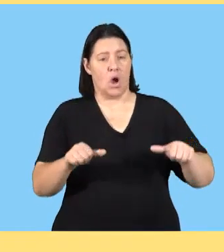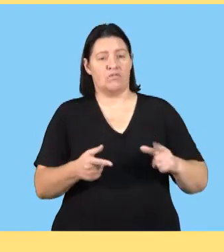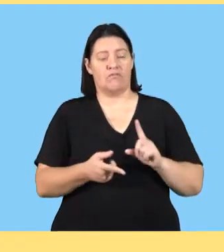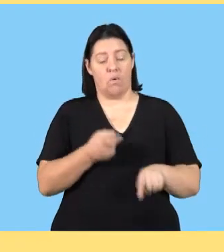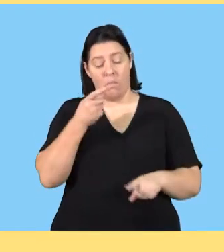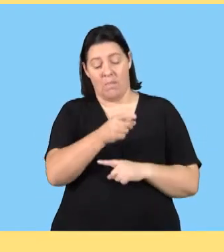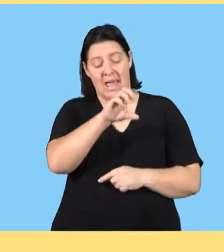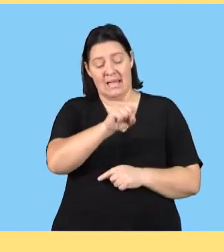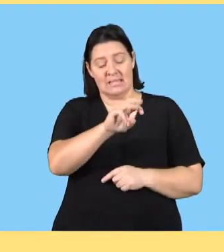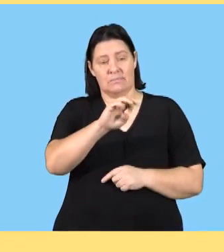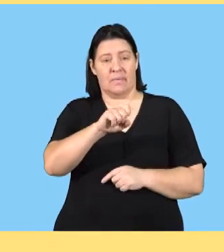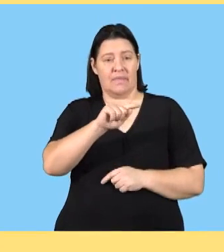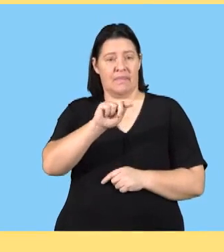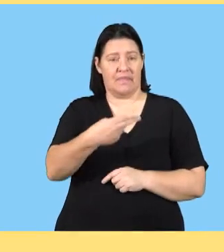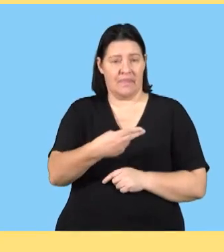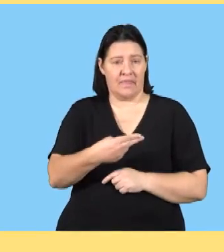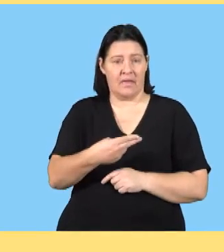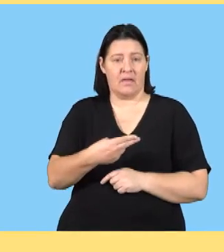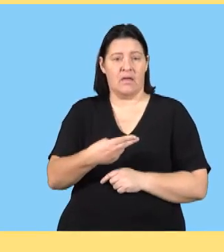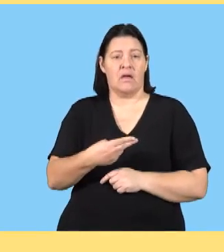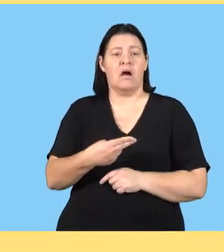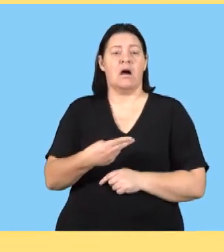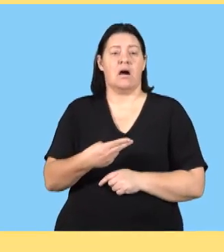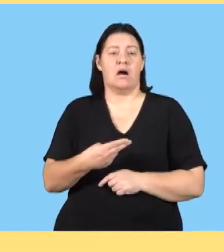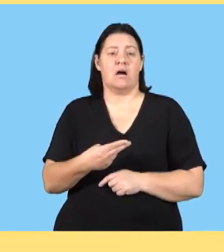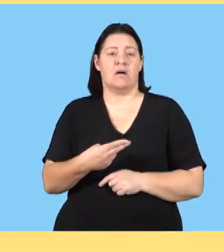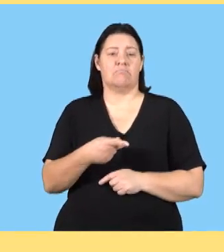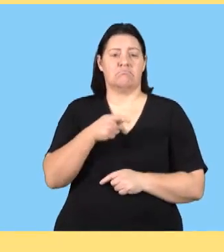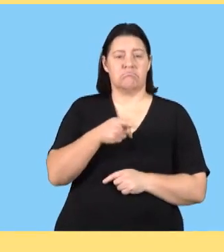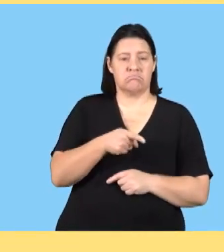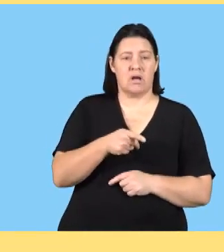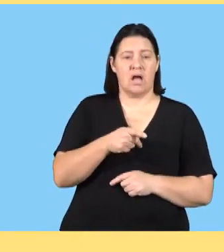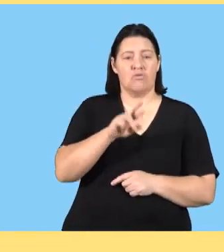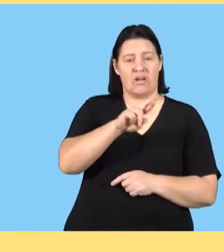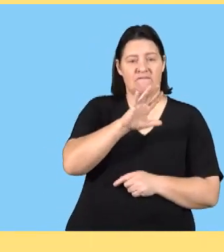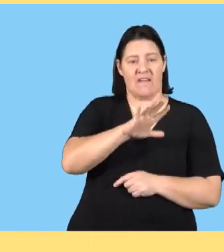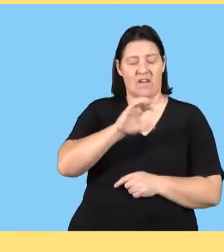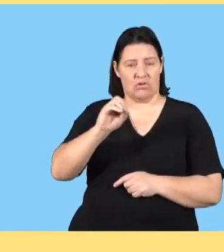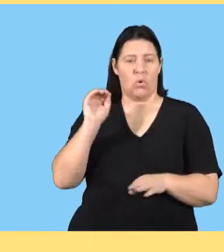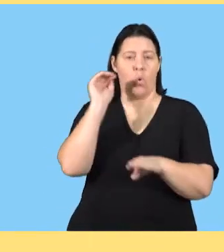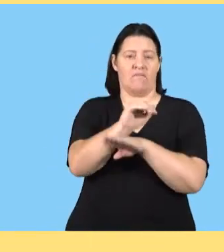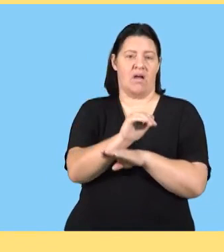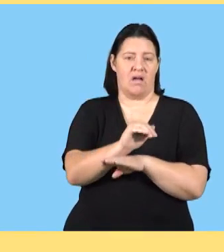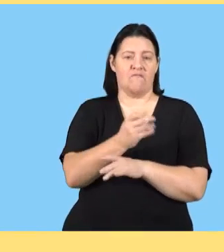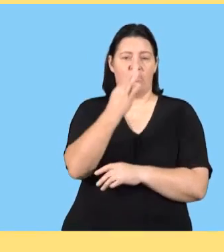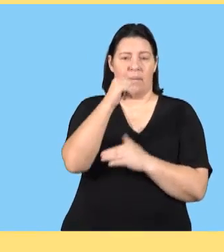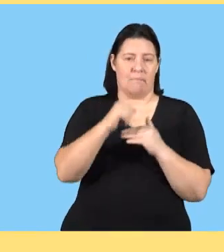the account of S. Smith of 500 is overdue for 3 months. Charge interest of 20% per annum.